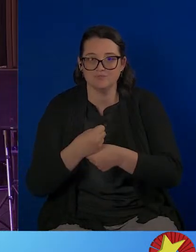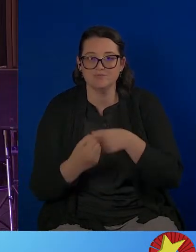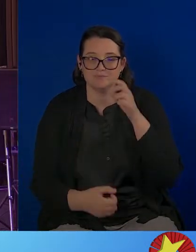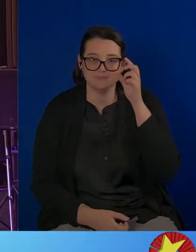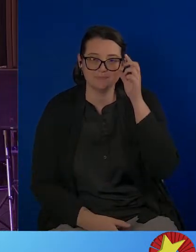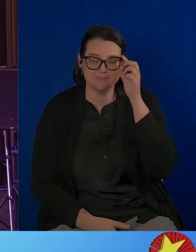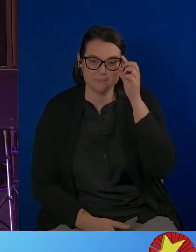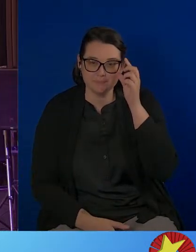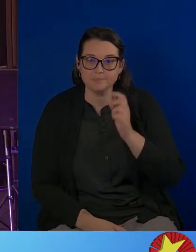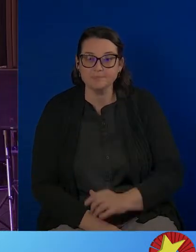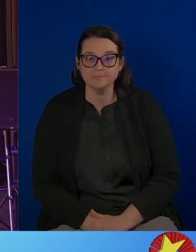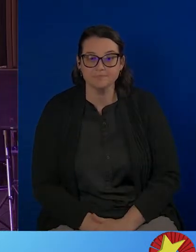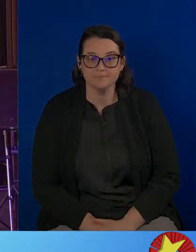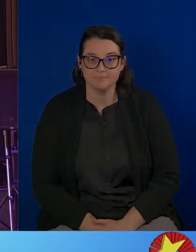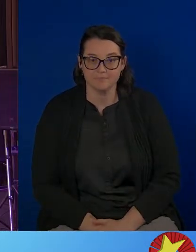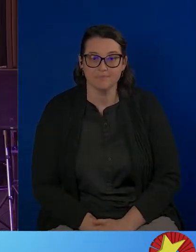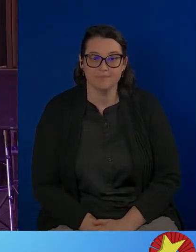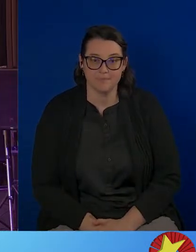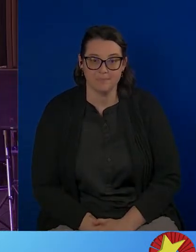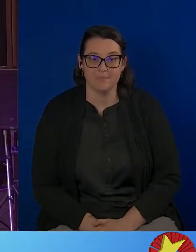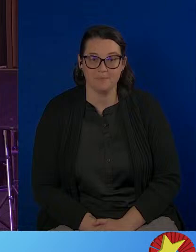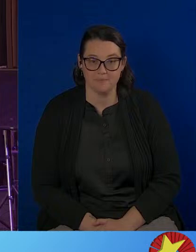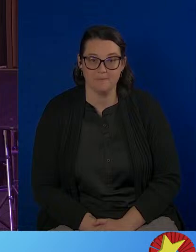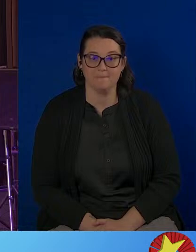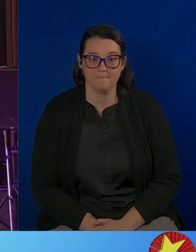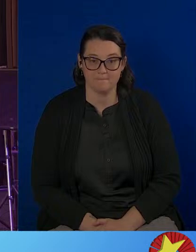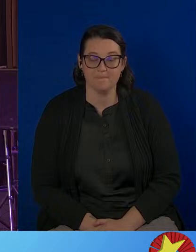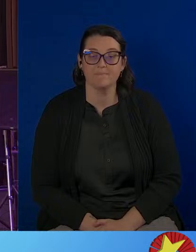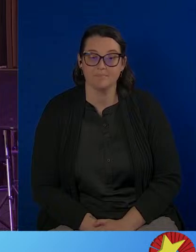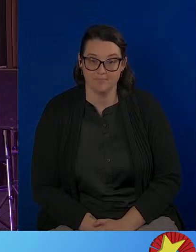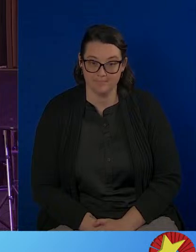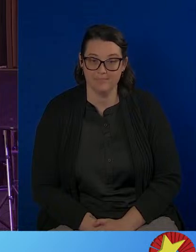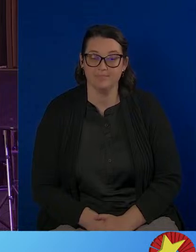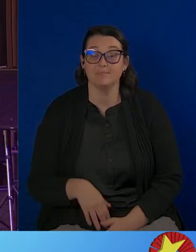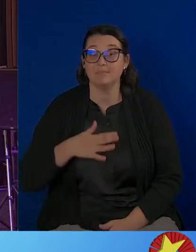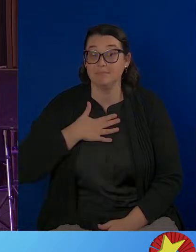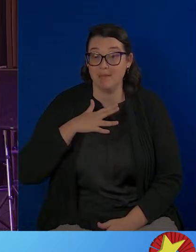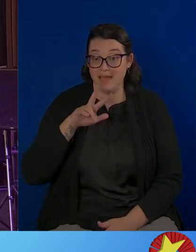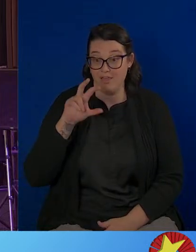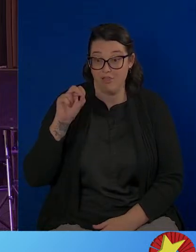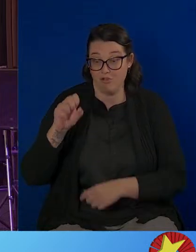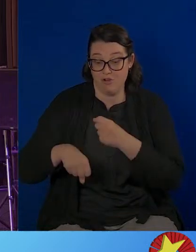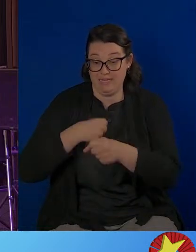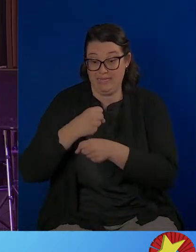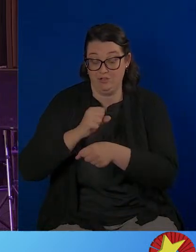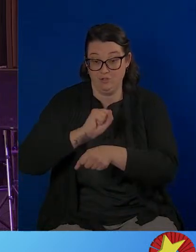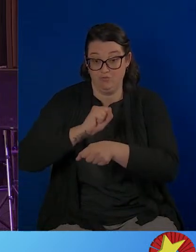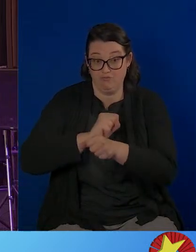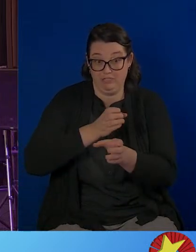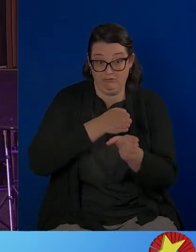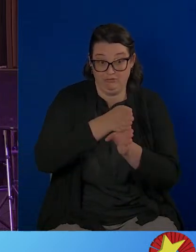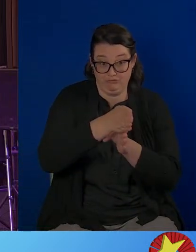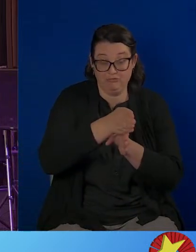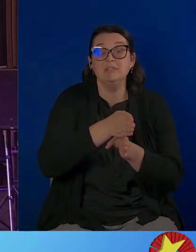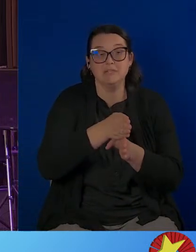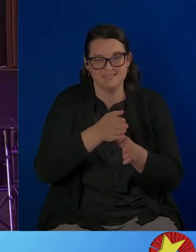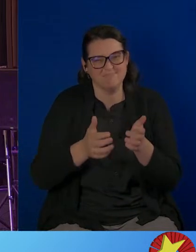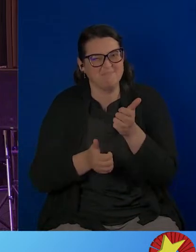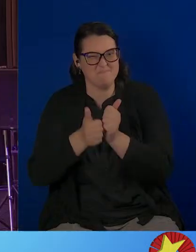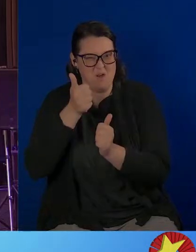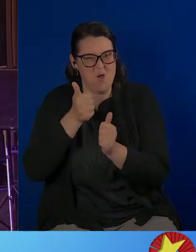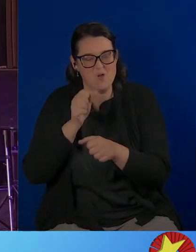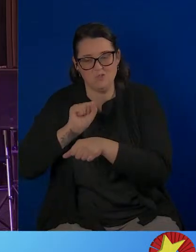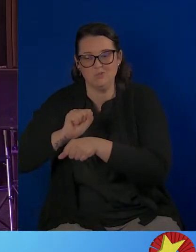The larger part of my 30-plus years of career experience was in the relay and